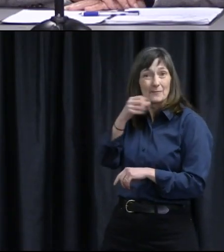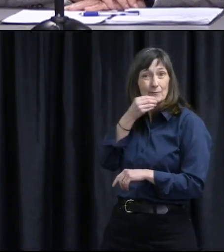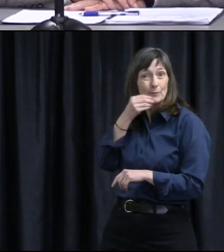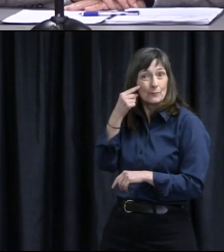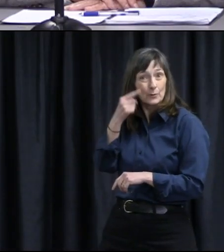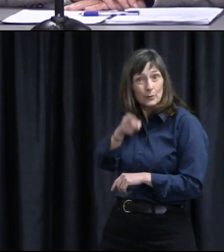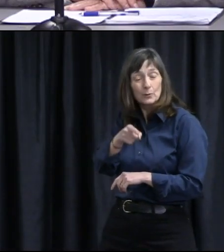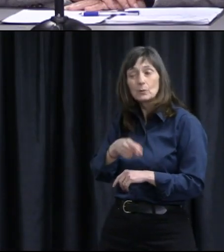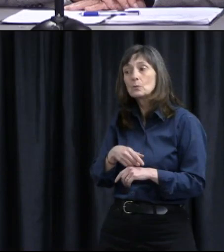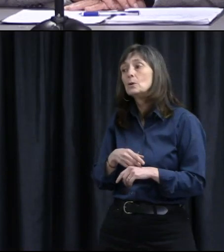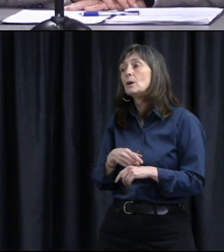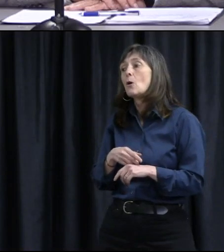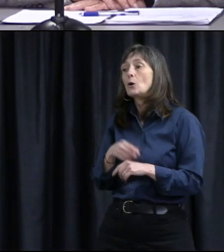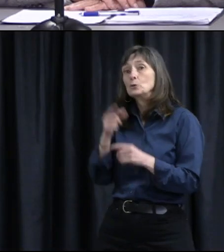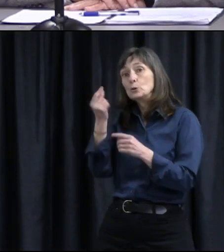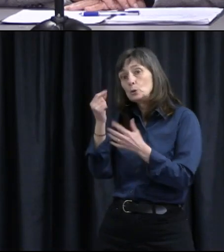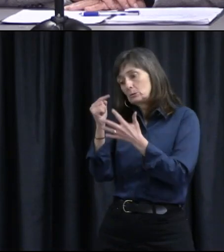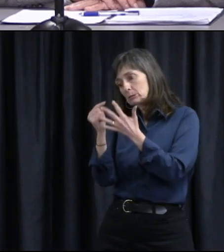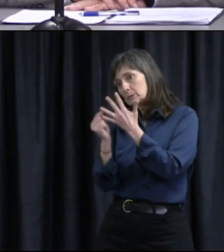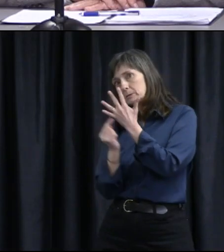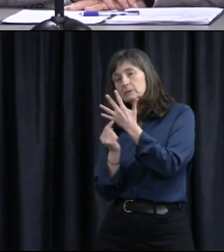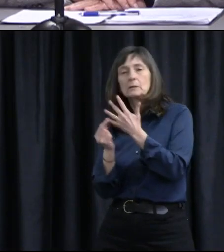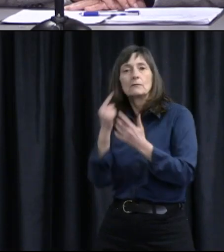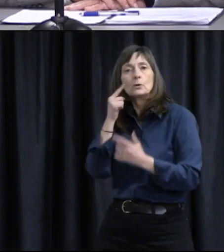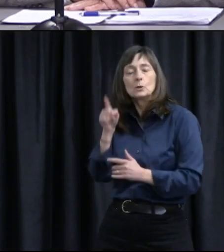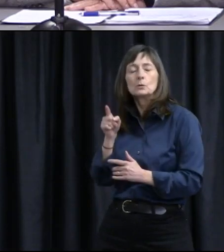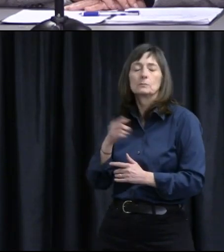you, that's what we would recommend that you do.